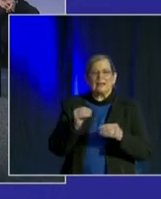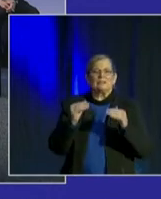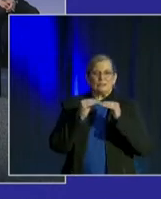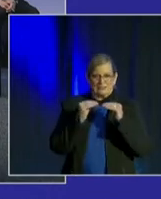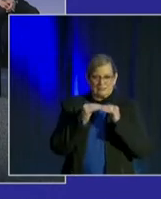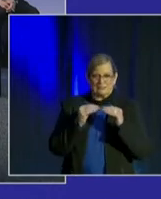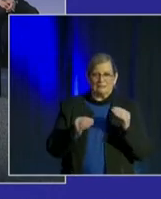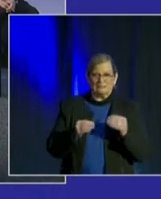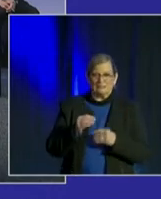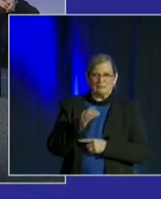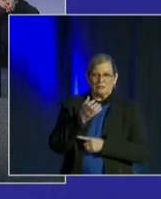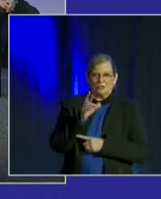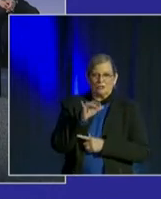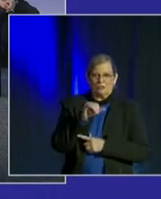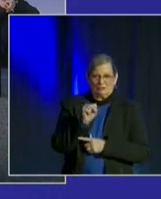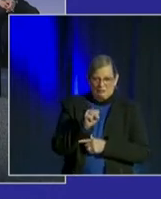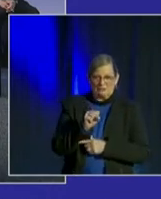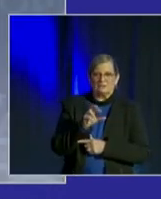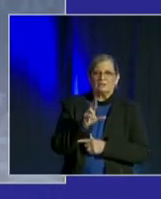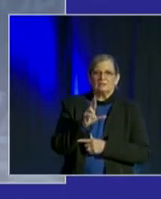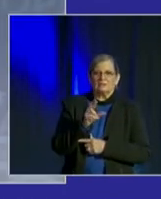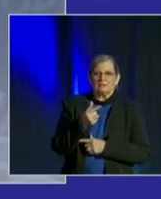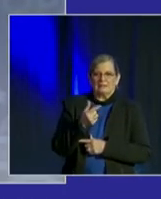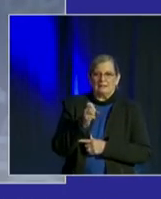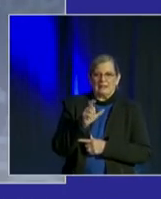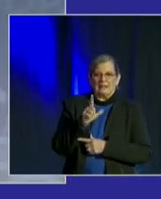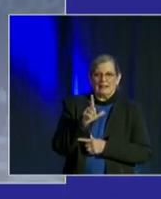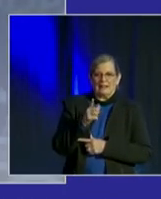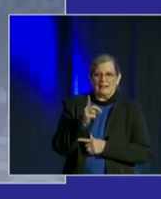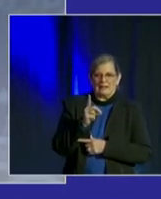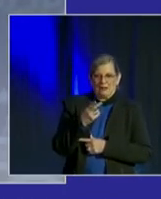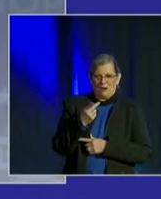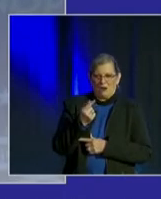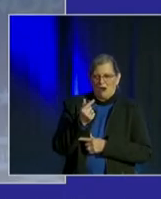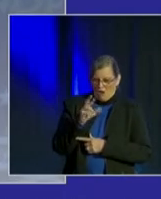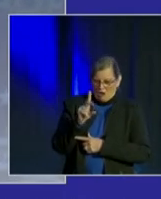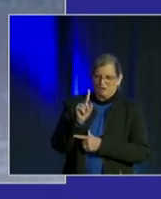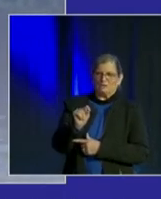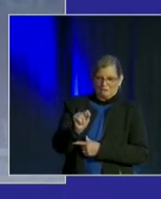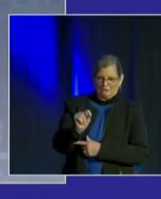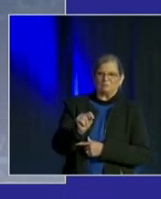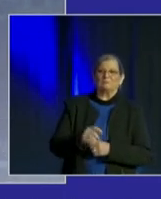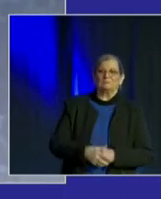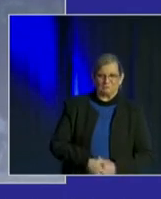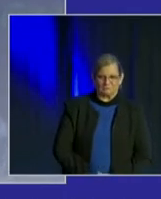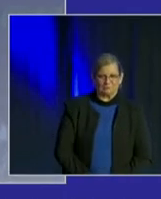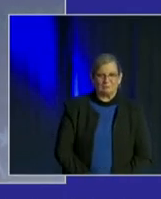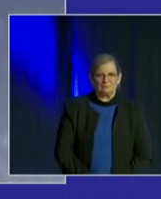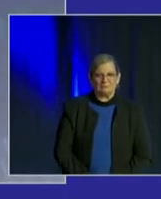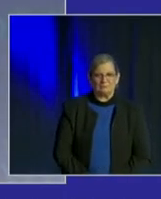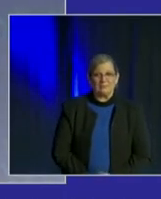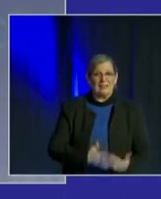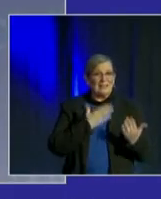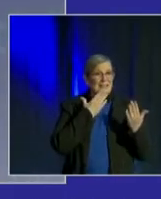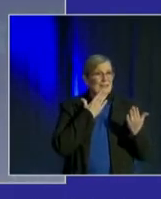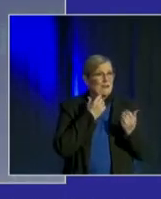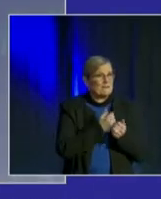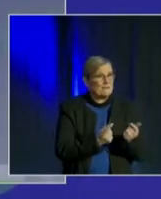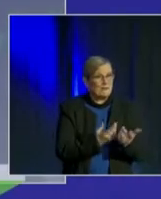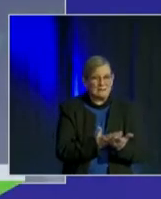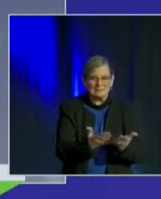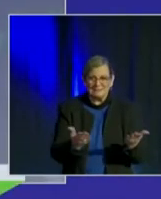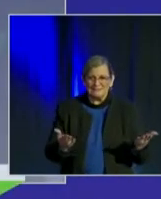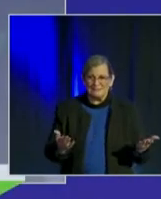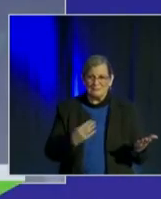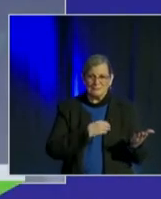Good morning to everybody that's logged on today to take part in this very important process for our city. And I want to say thank you for doing that. My name